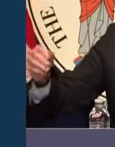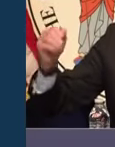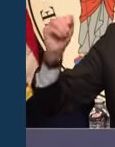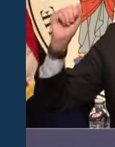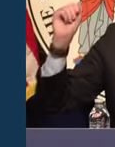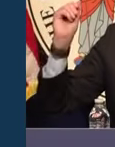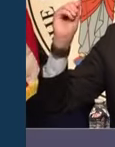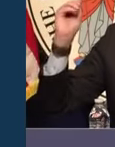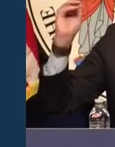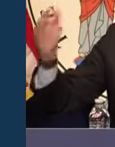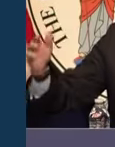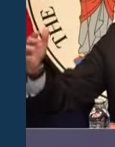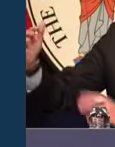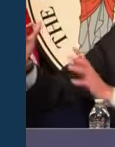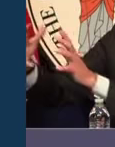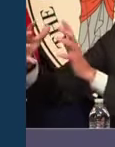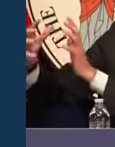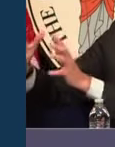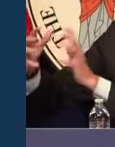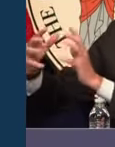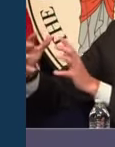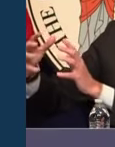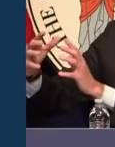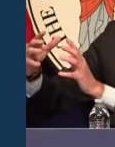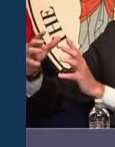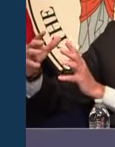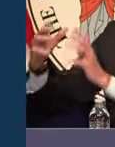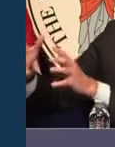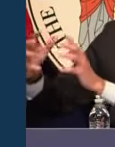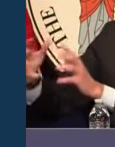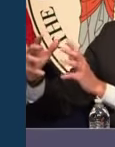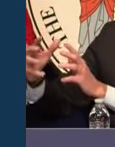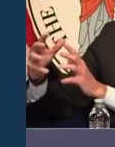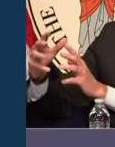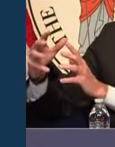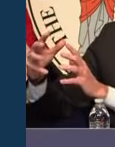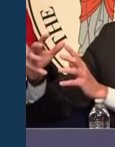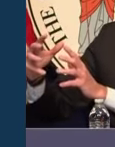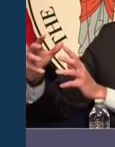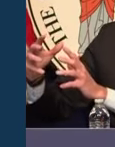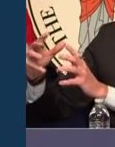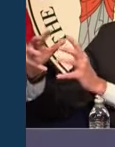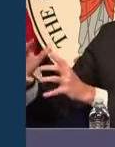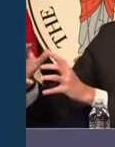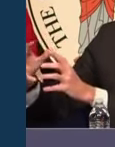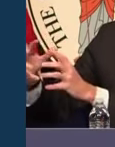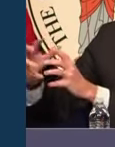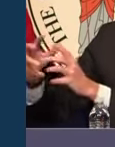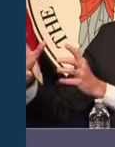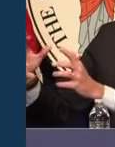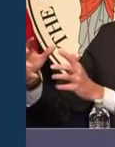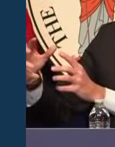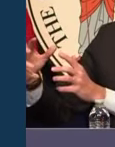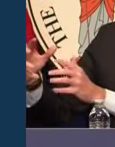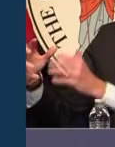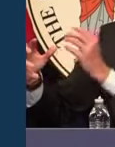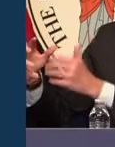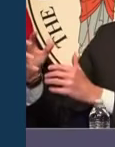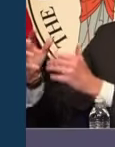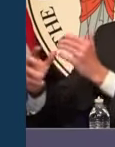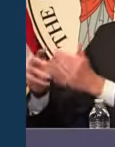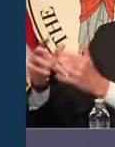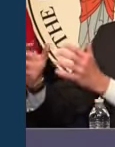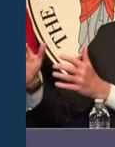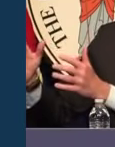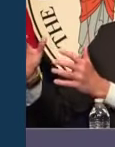NJ transit folks, the warehouse folks, while the few over here, particularly our healthcare workers, are frantically building out one